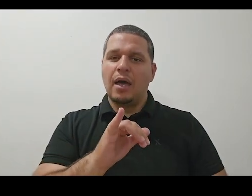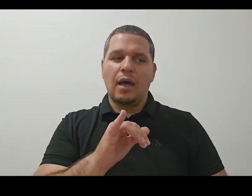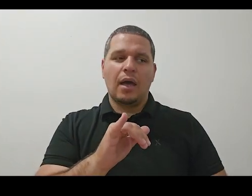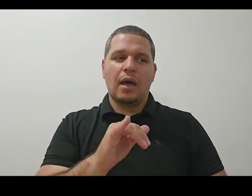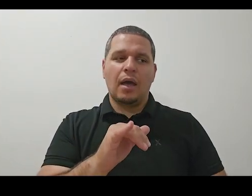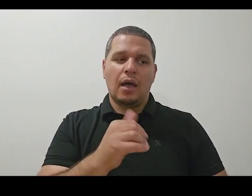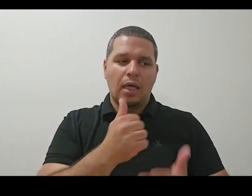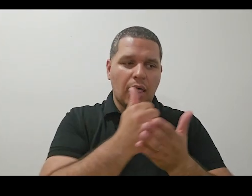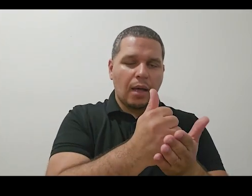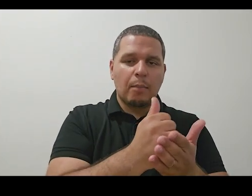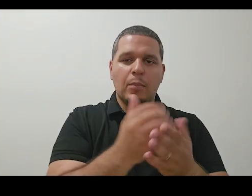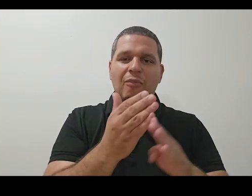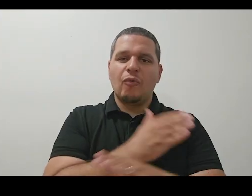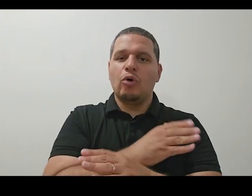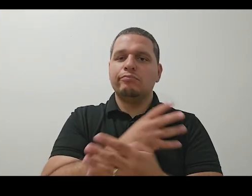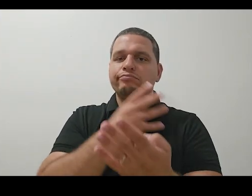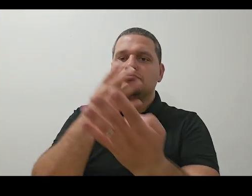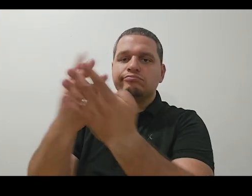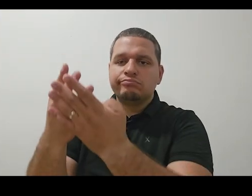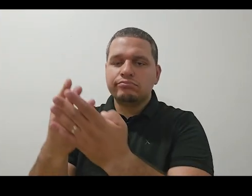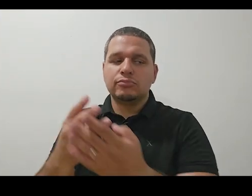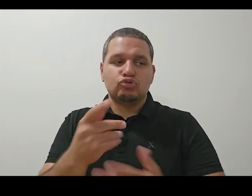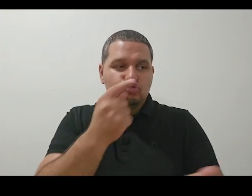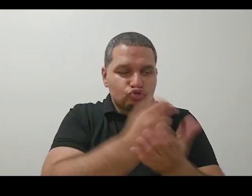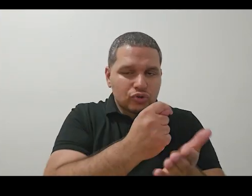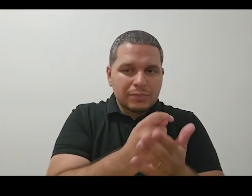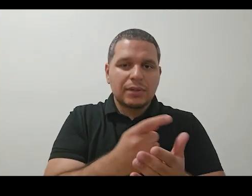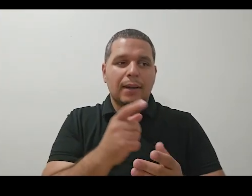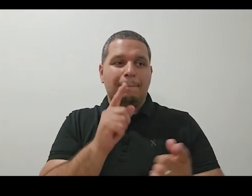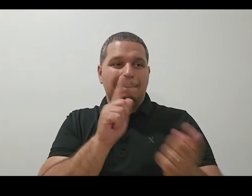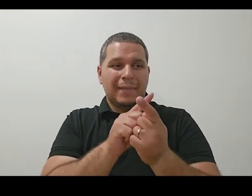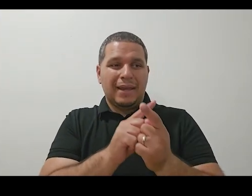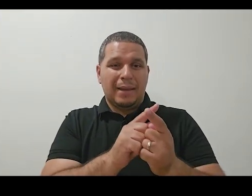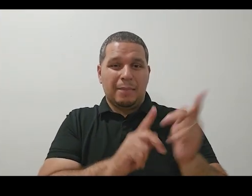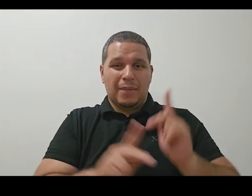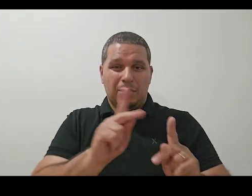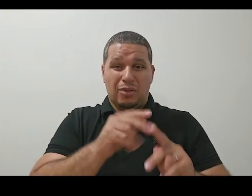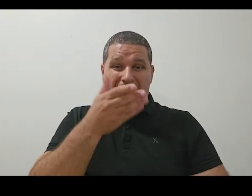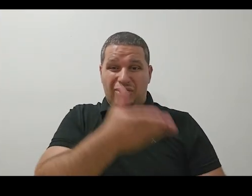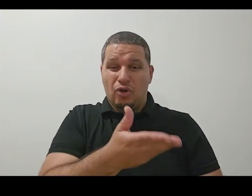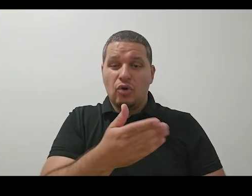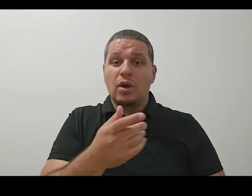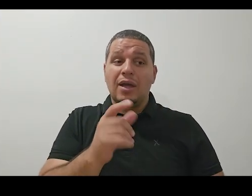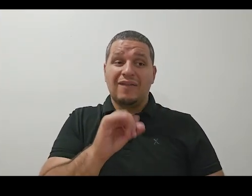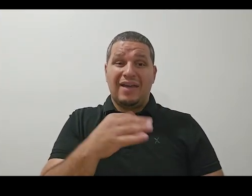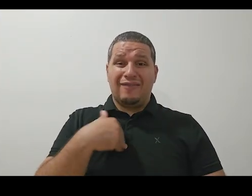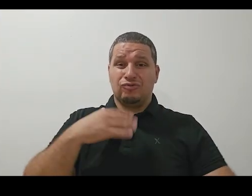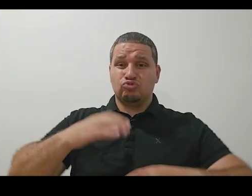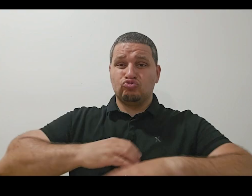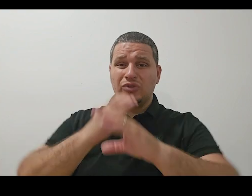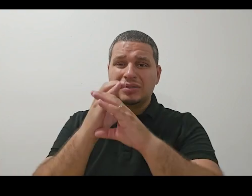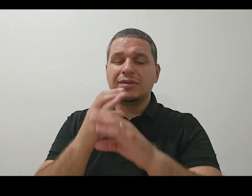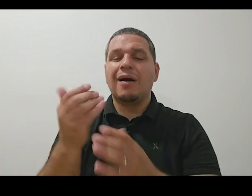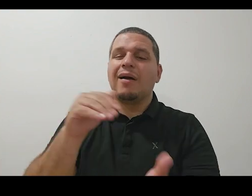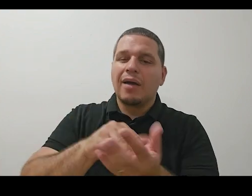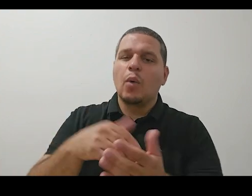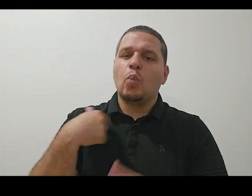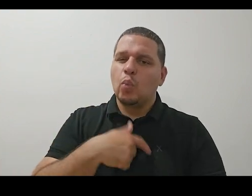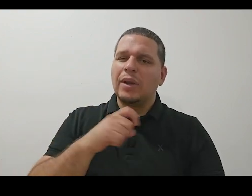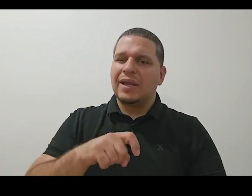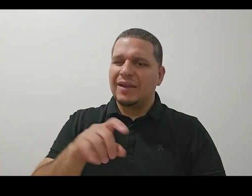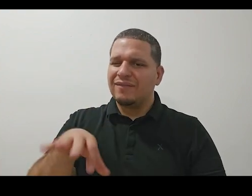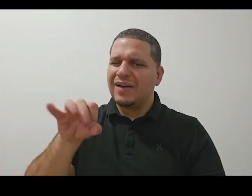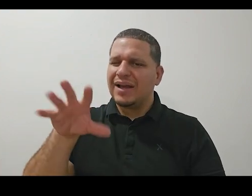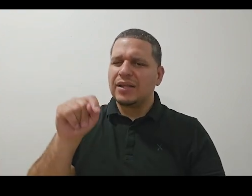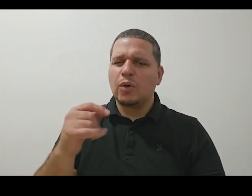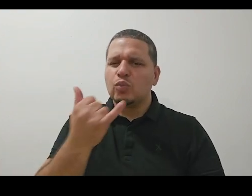to divert people from the criminal legal system to treatment and care and meet people where they're at, because people are in need. If people are having crisis, you will,